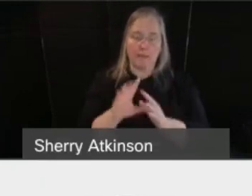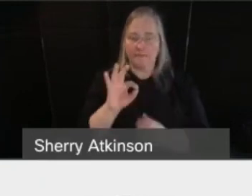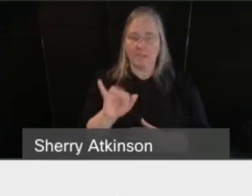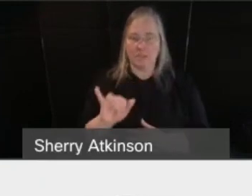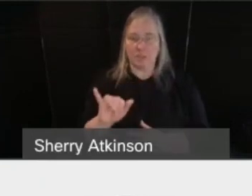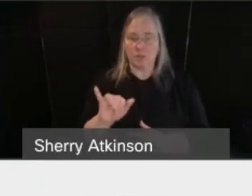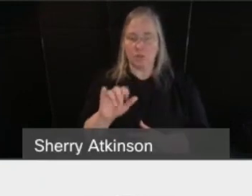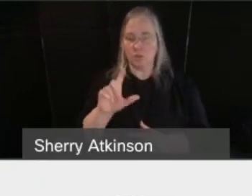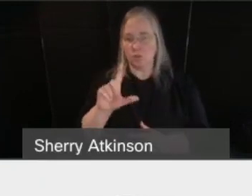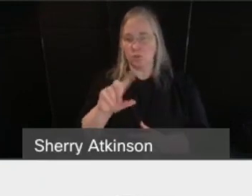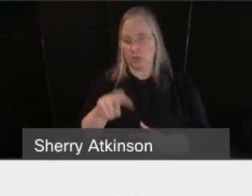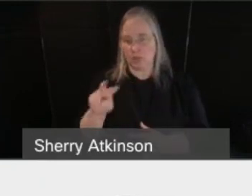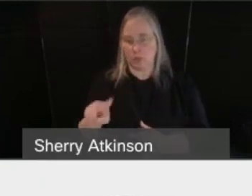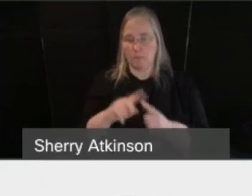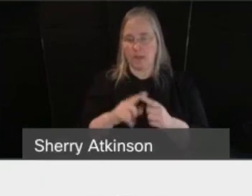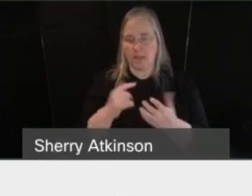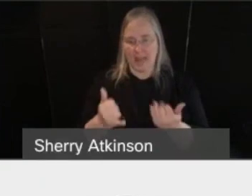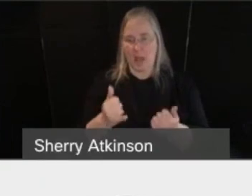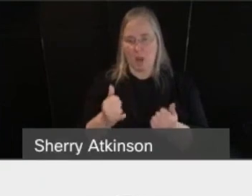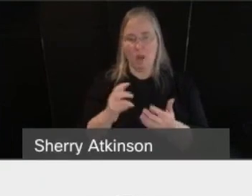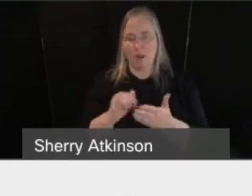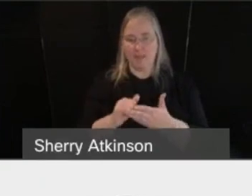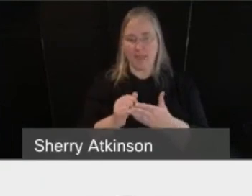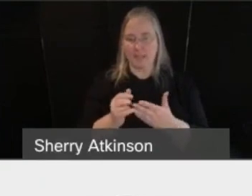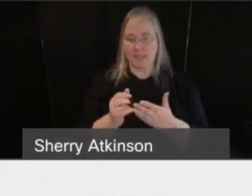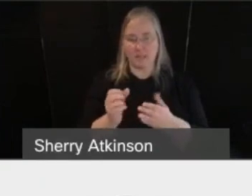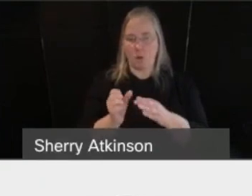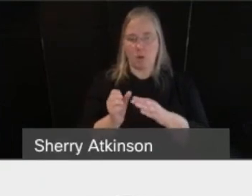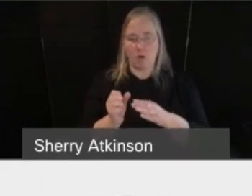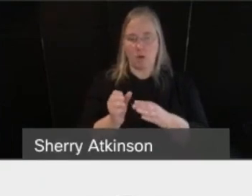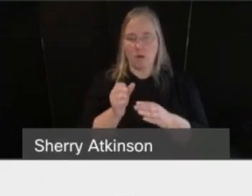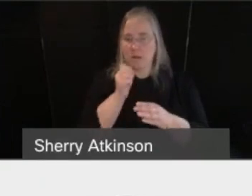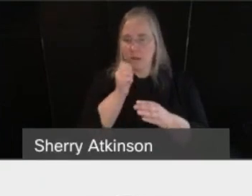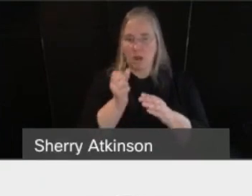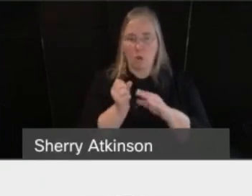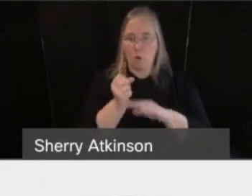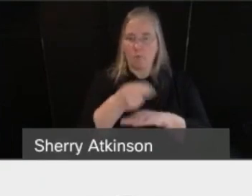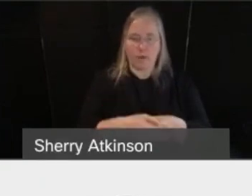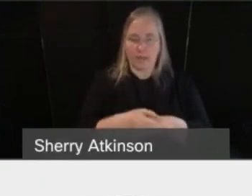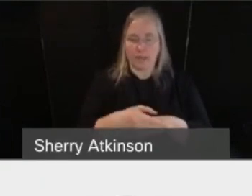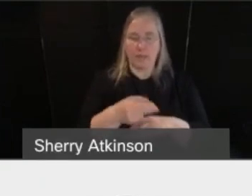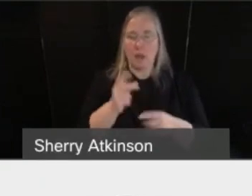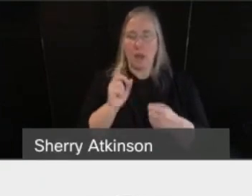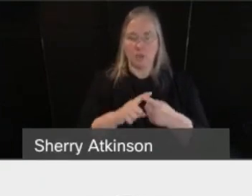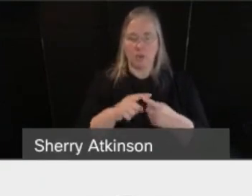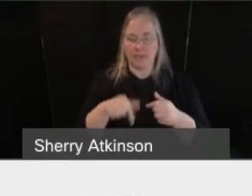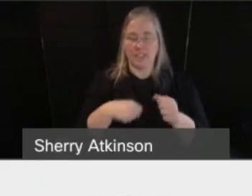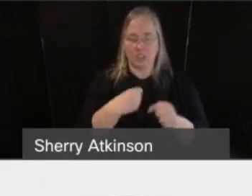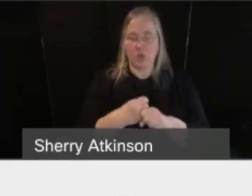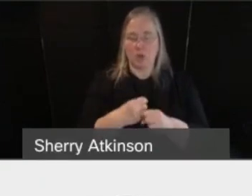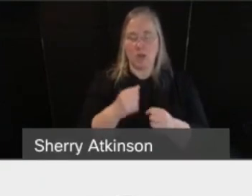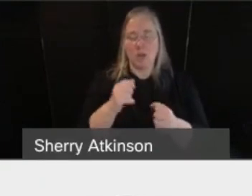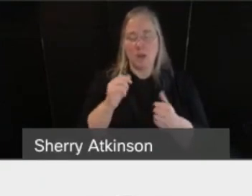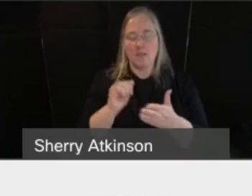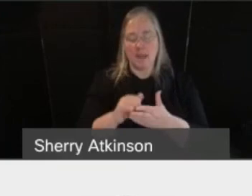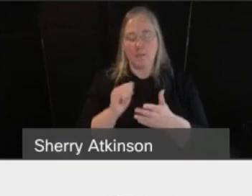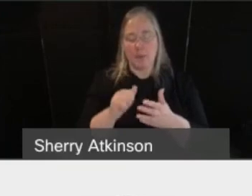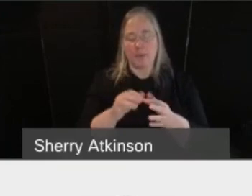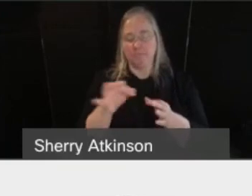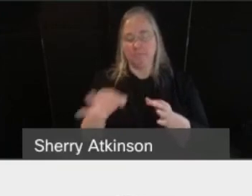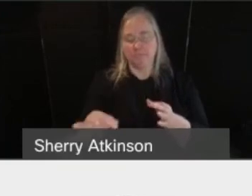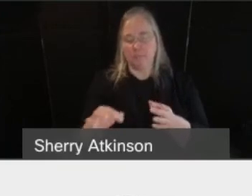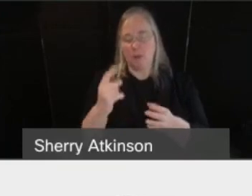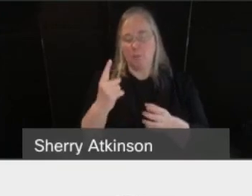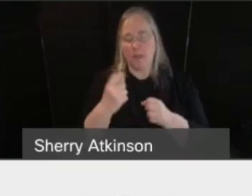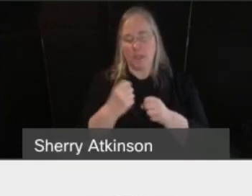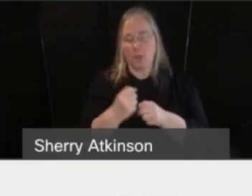being overridden until this year, so that most of those mandates will not kick in for another year or 2 years. And that's because the